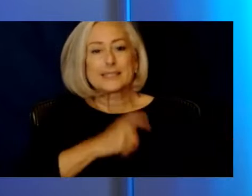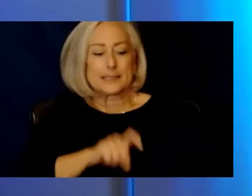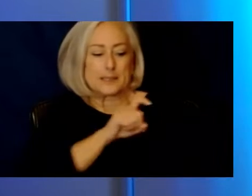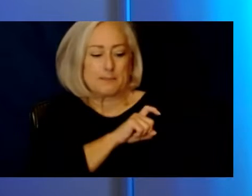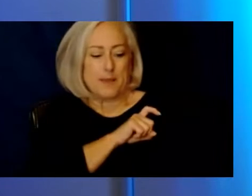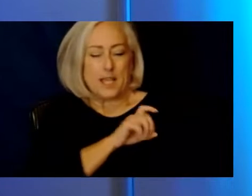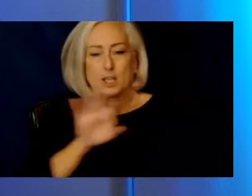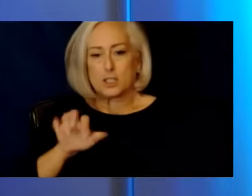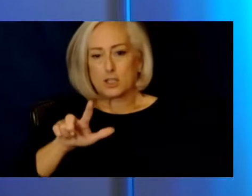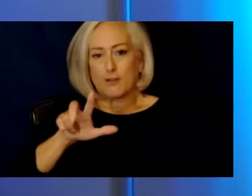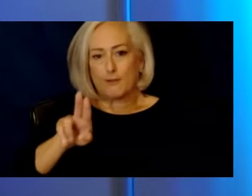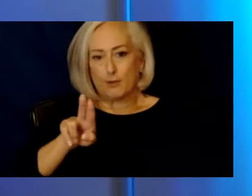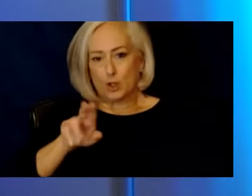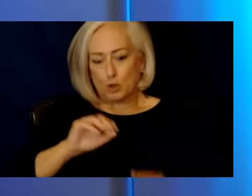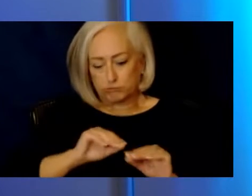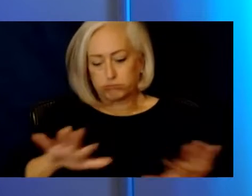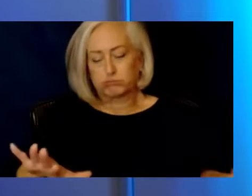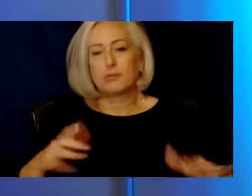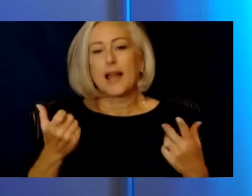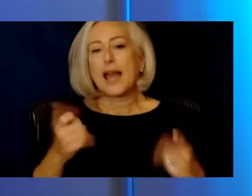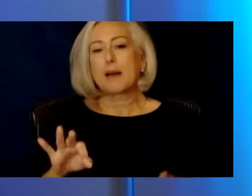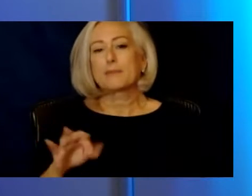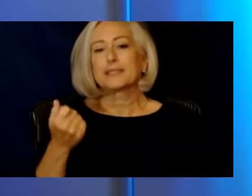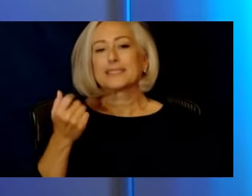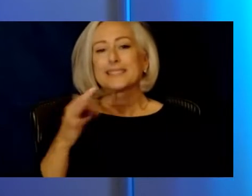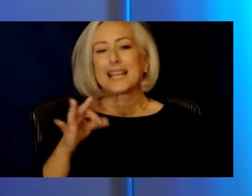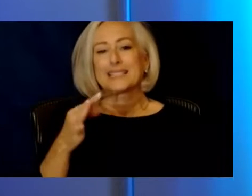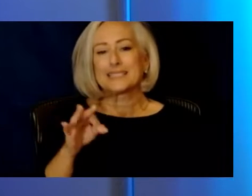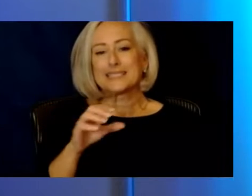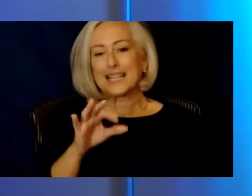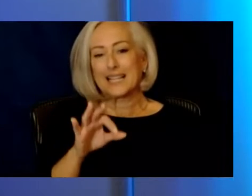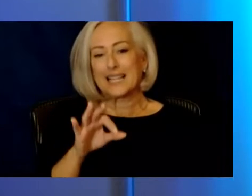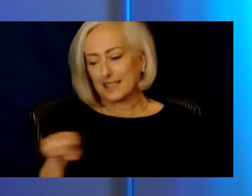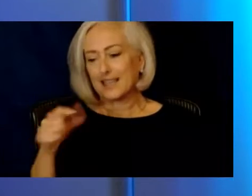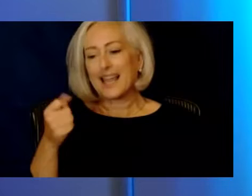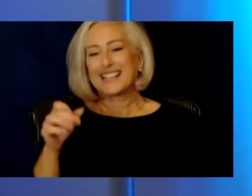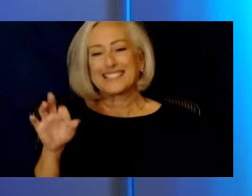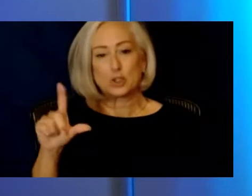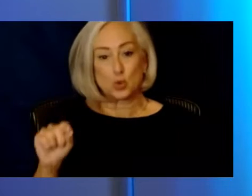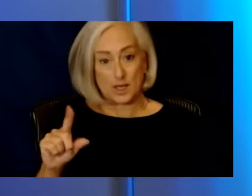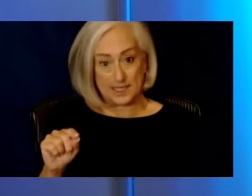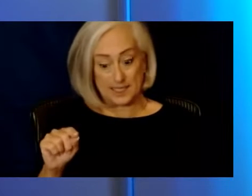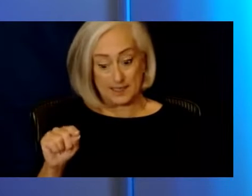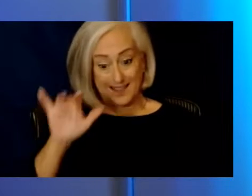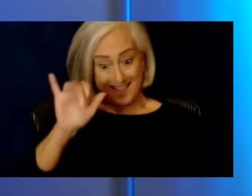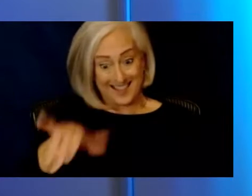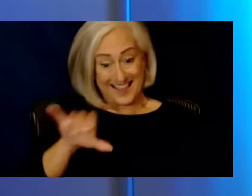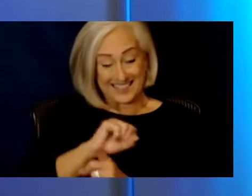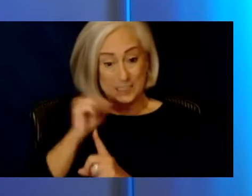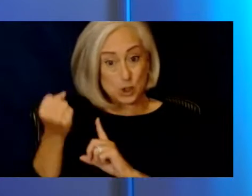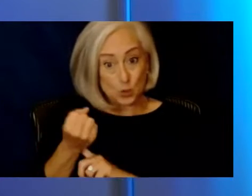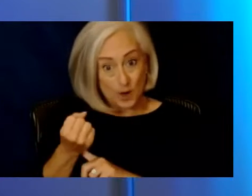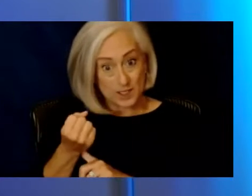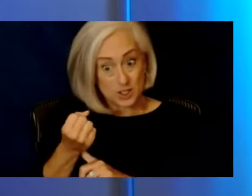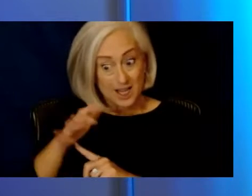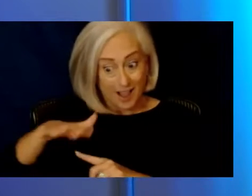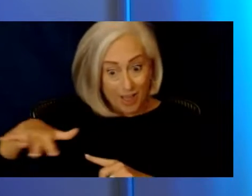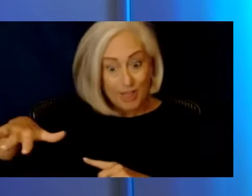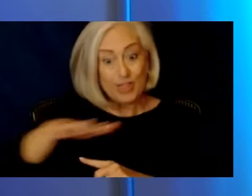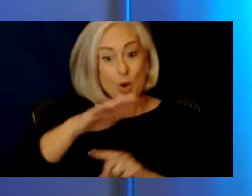in 1919 and 1920. We know that in that situation, those cities that